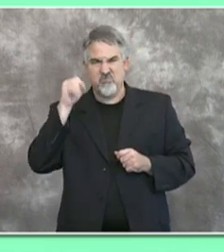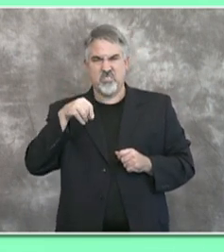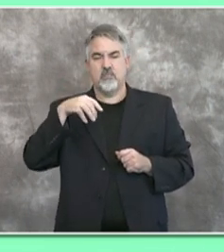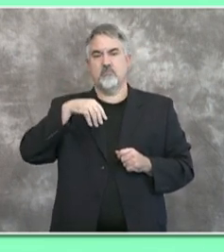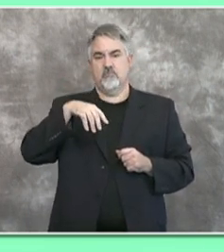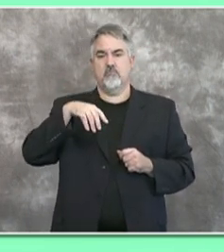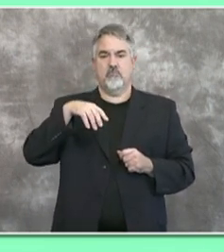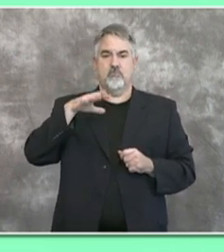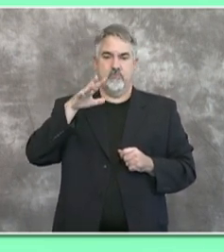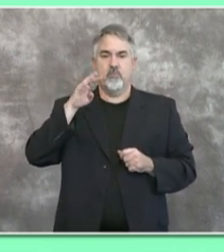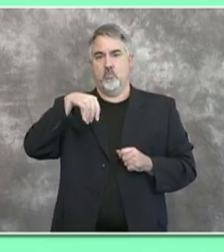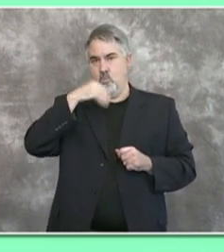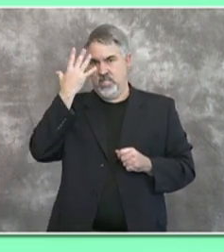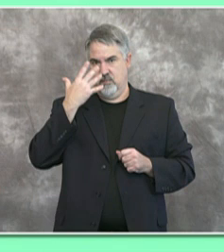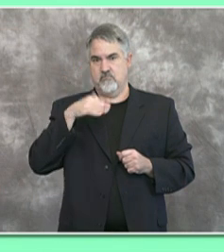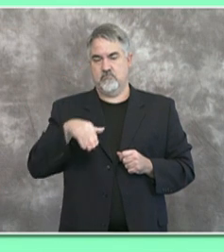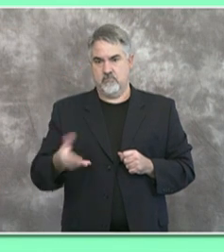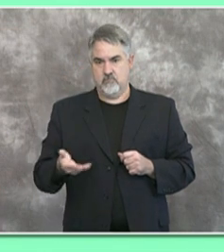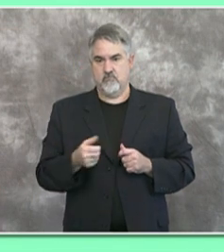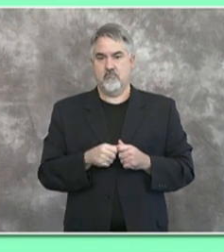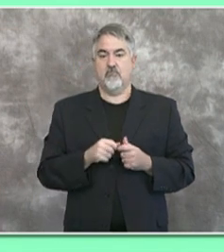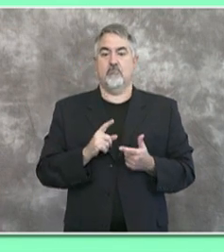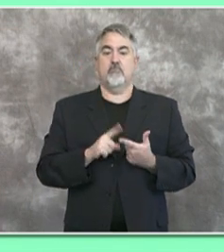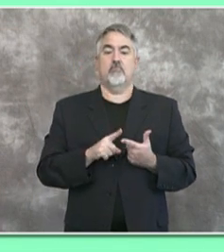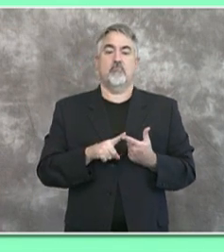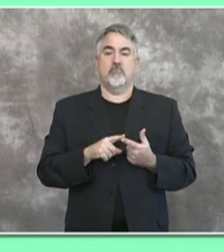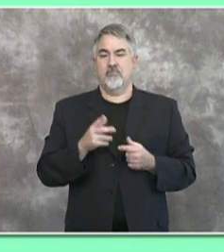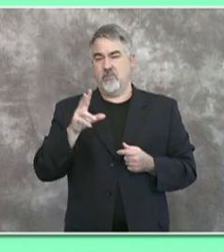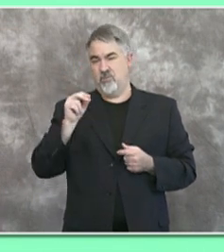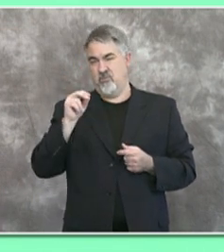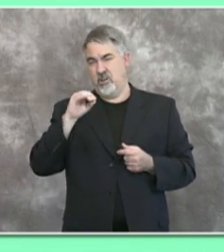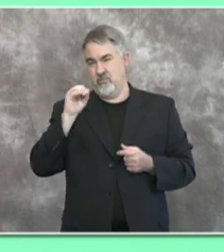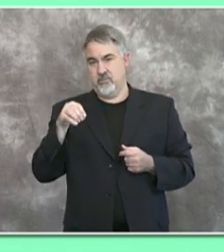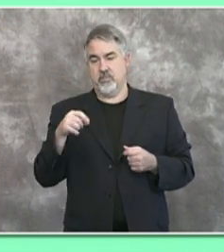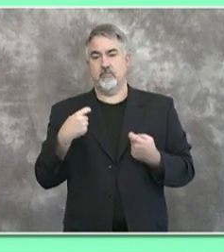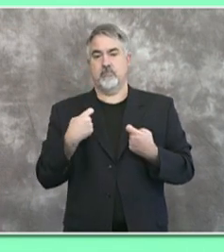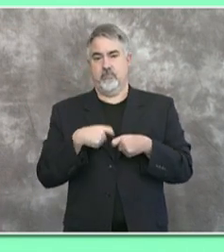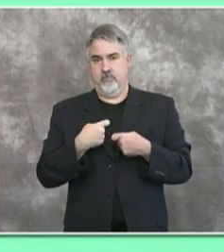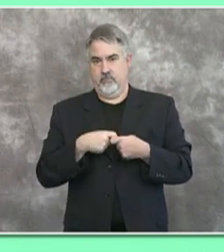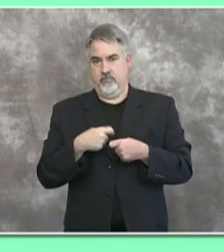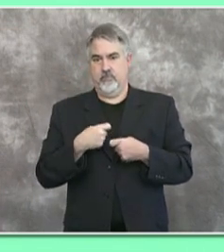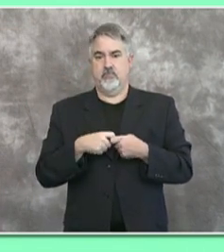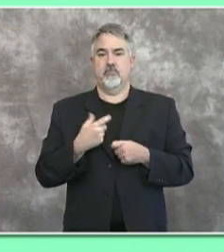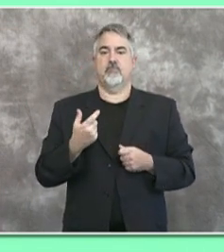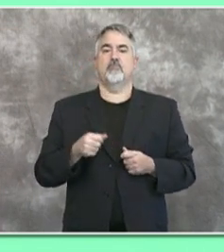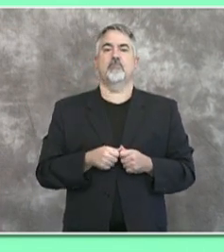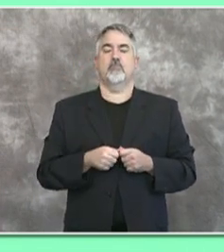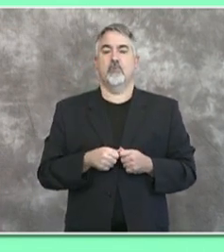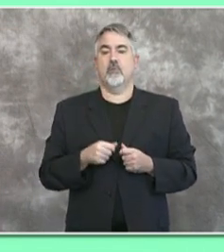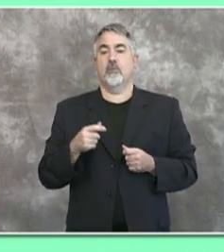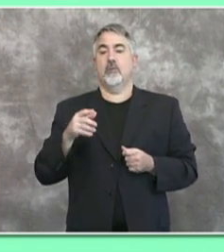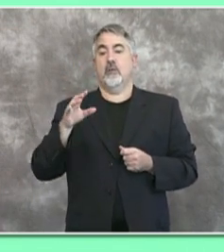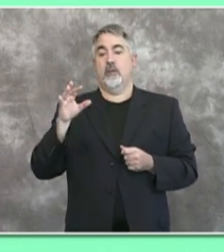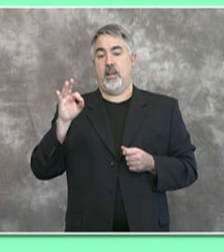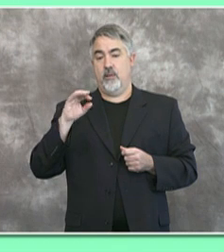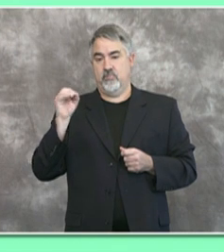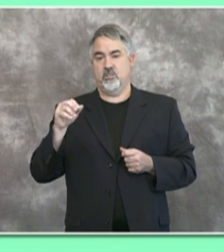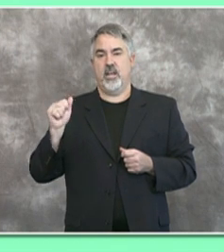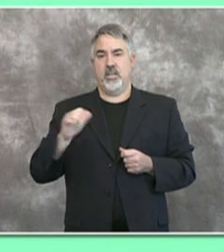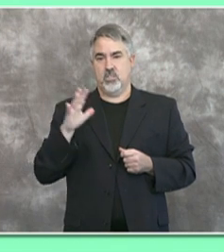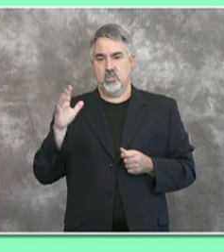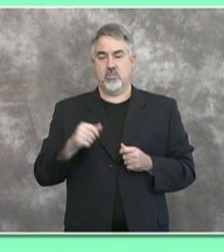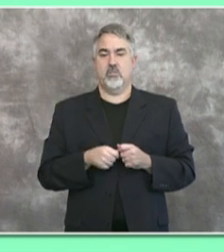54% white, 32 or 30% Hispanic or Latino, 9 or 9% Asian, 1